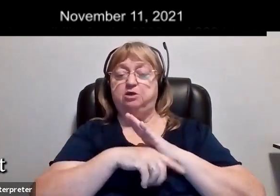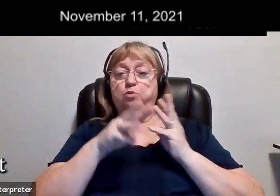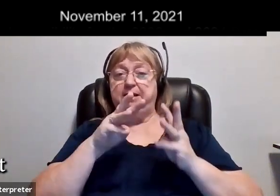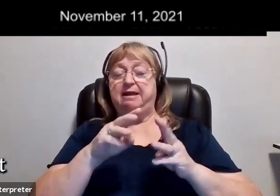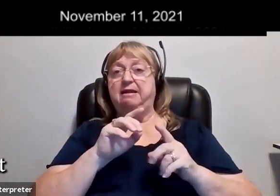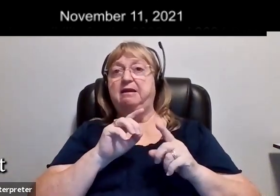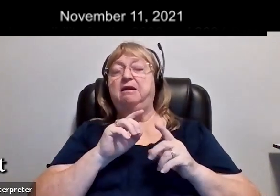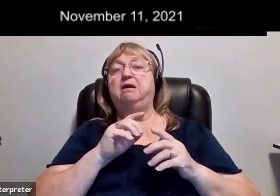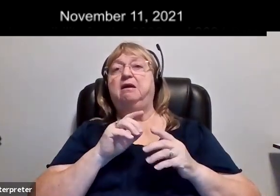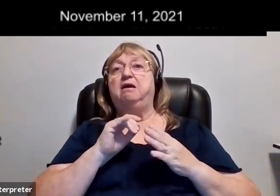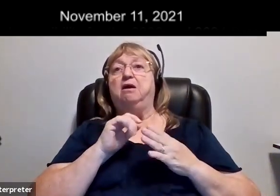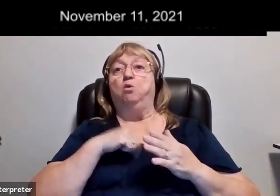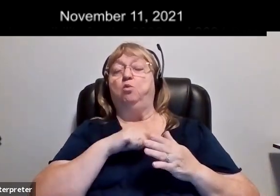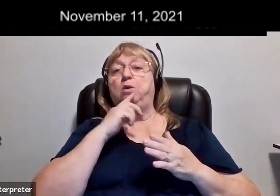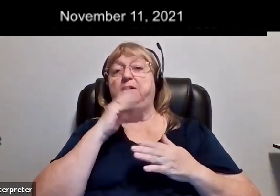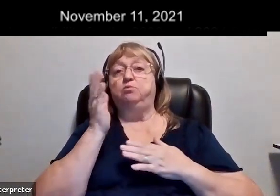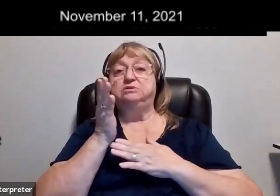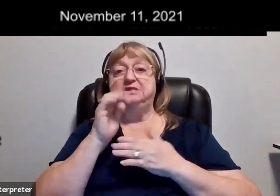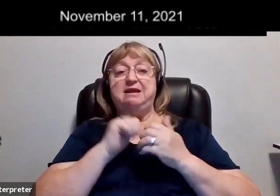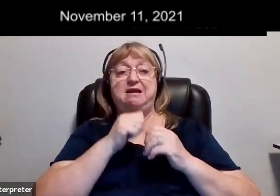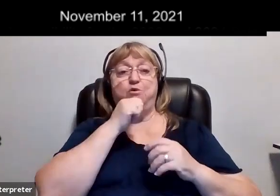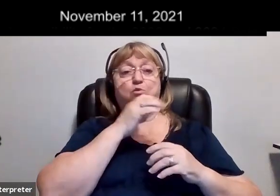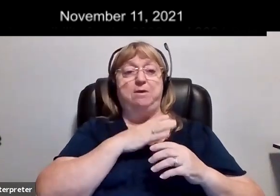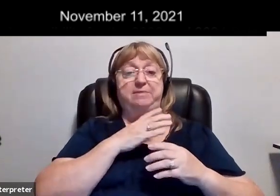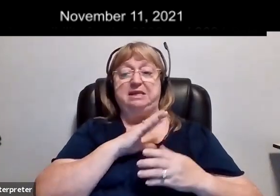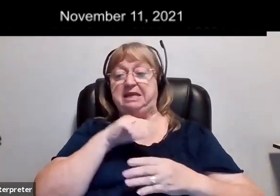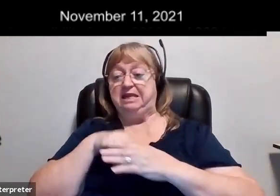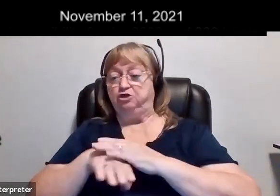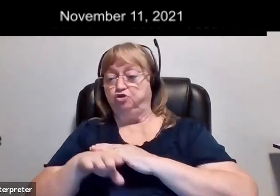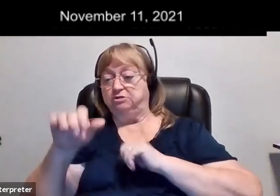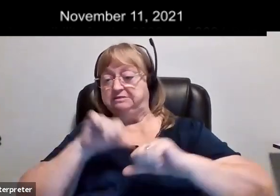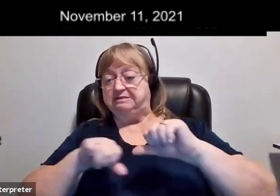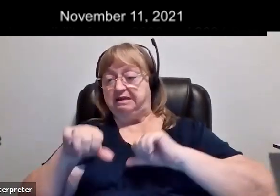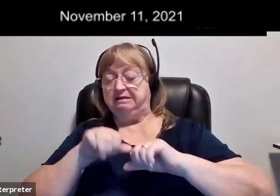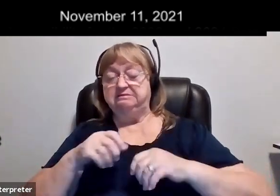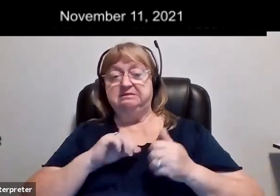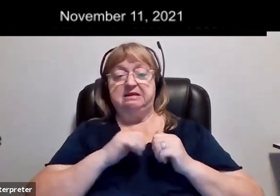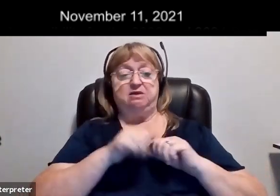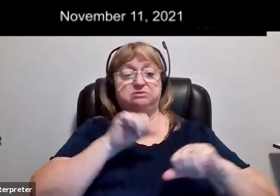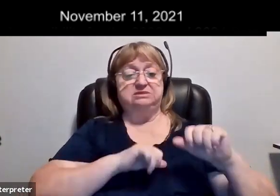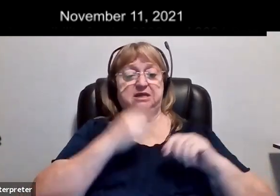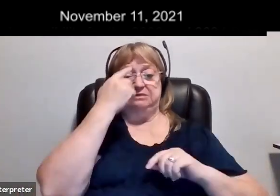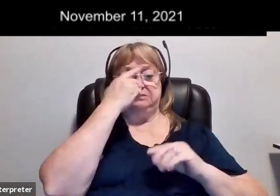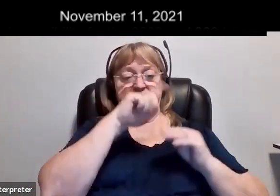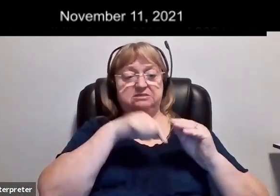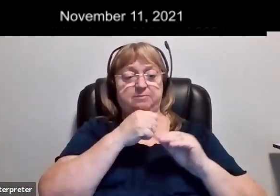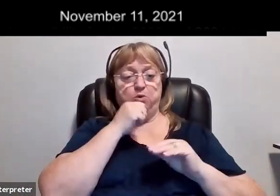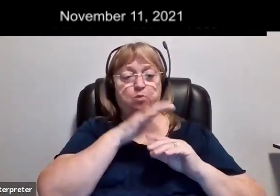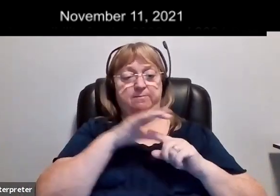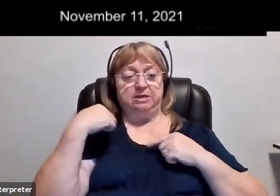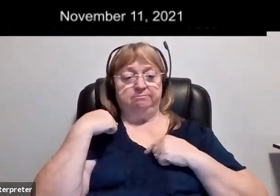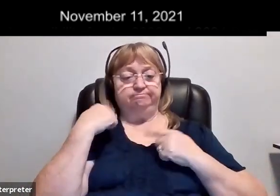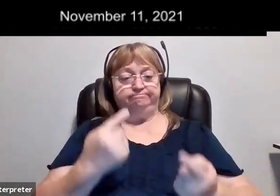sense that we present how women enter science, how science thought about women in the past, and